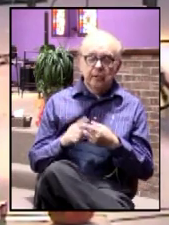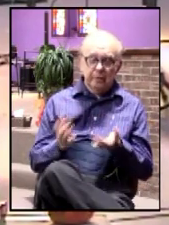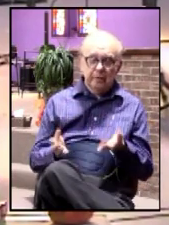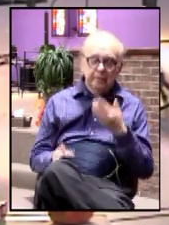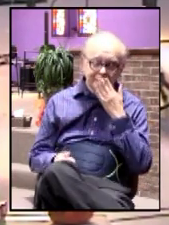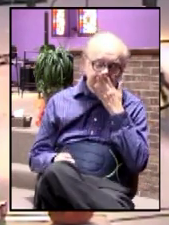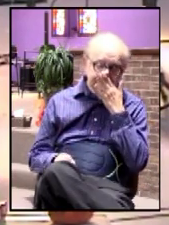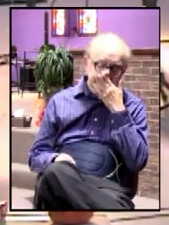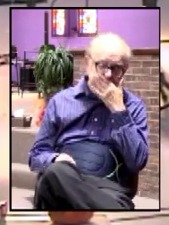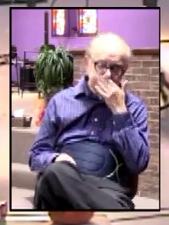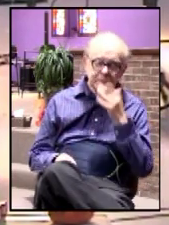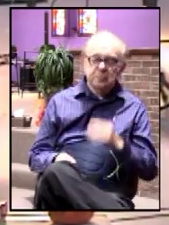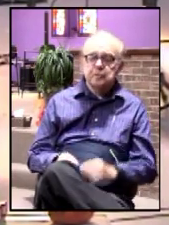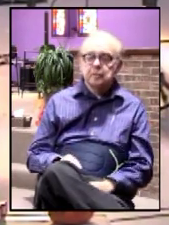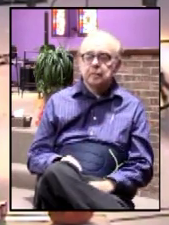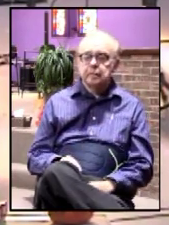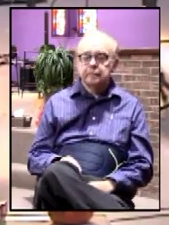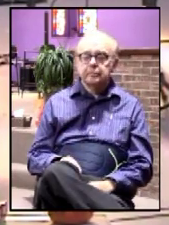this.